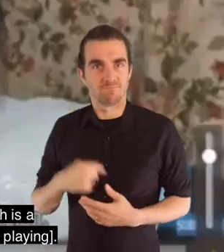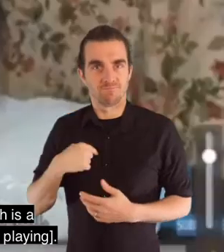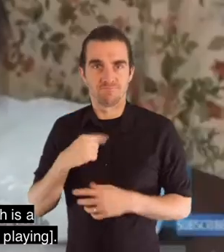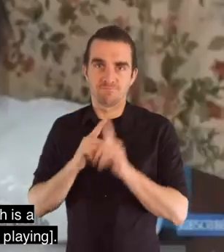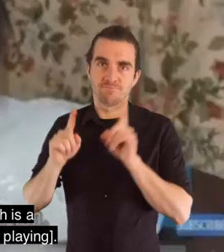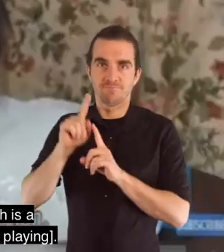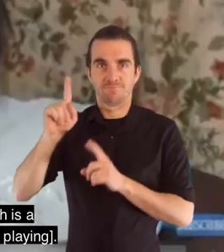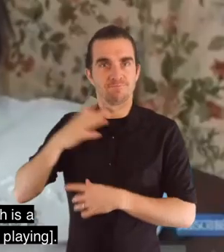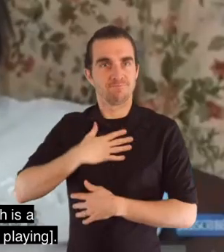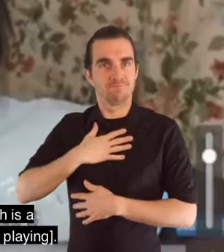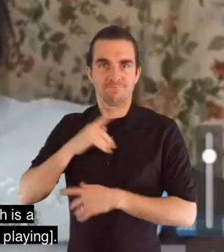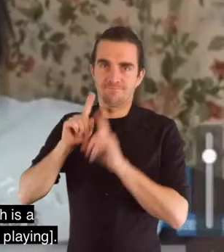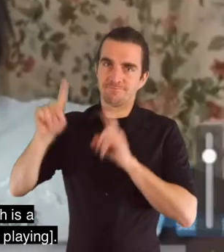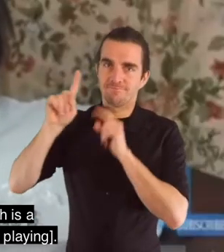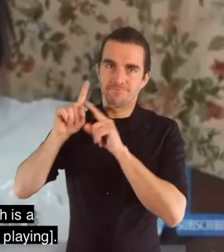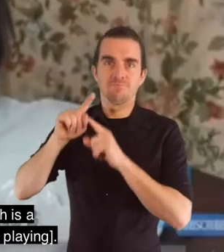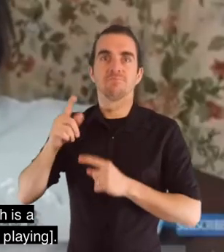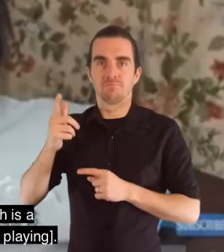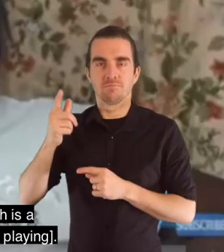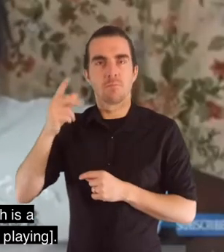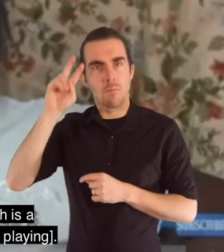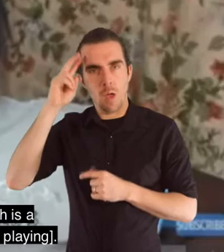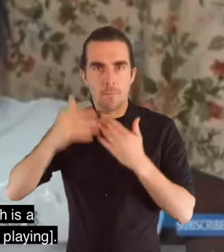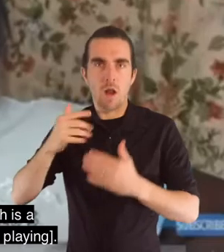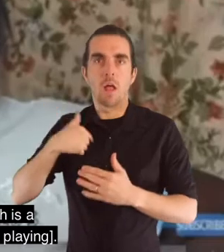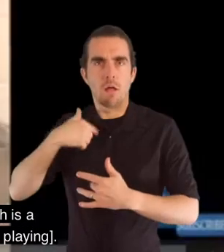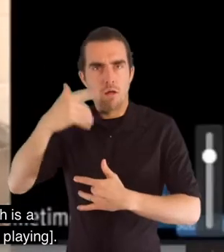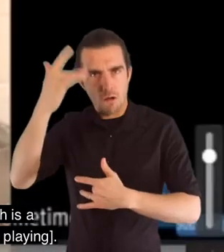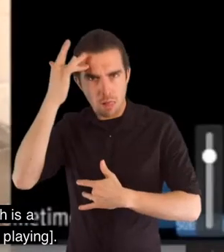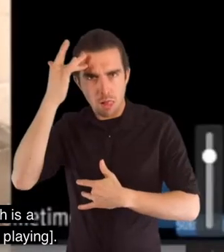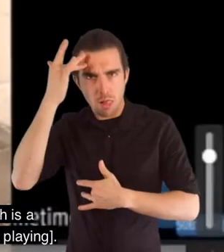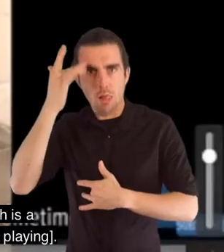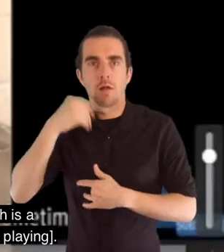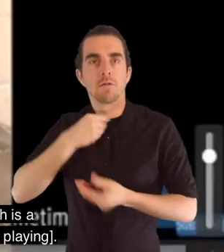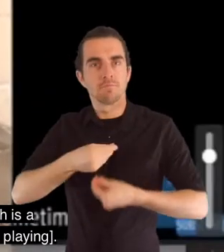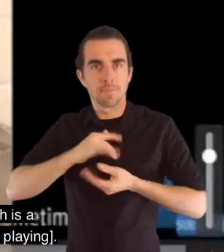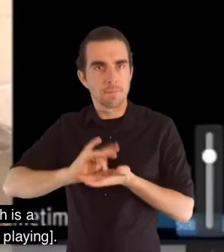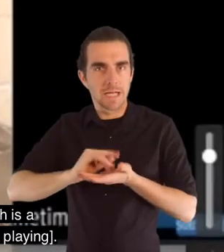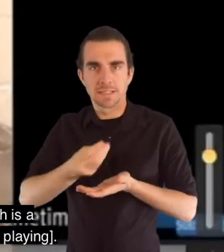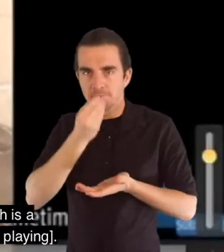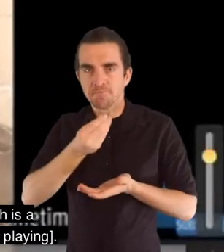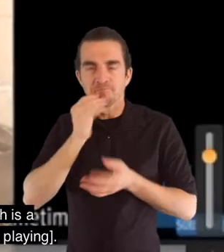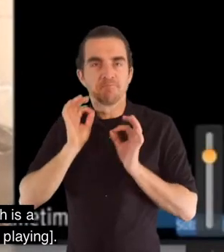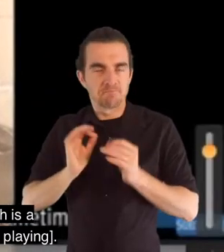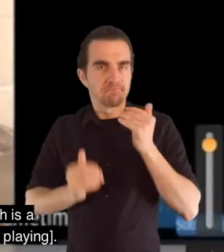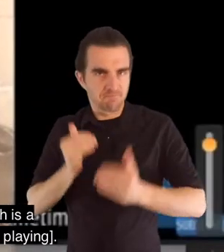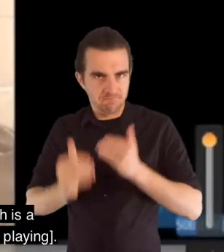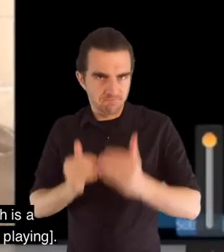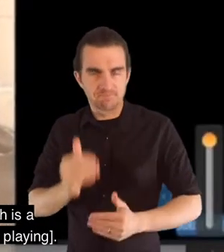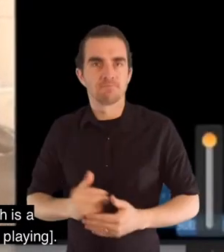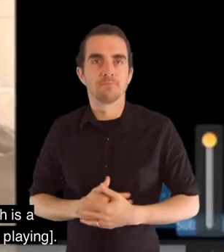condition. I became sick in my early 20s, and I took medication for quite some